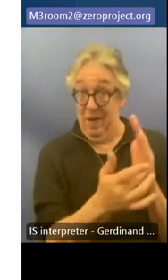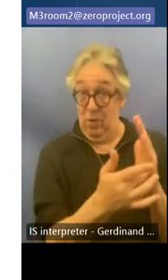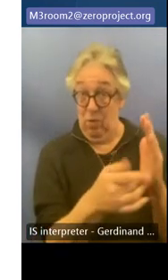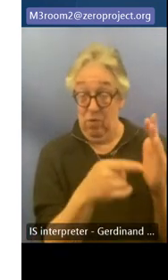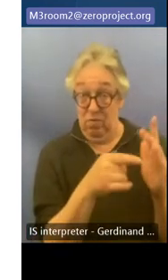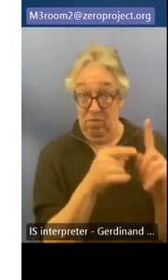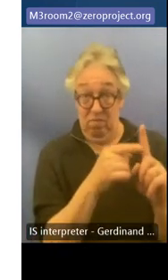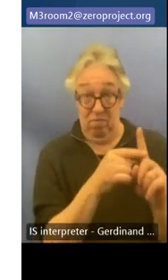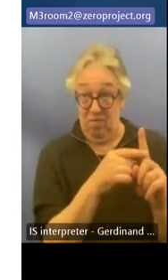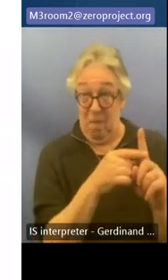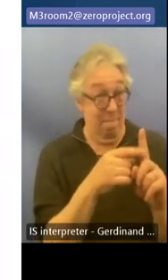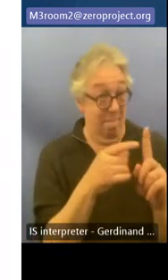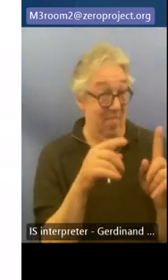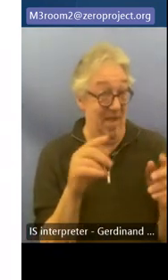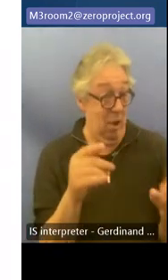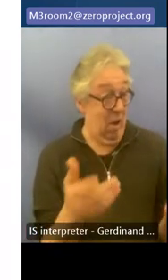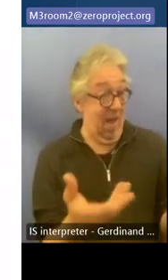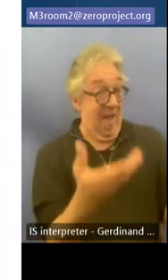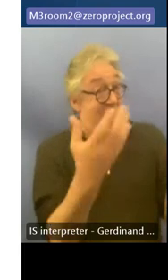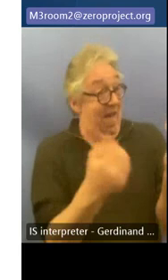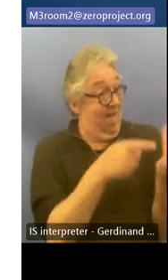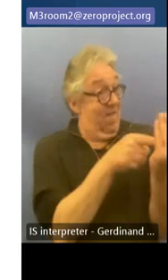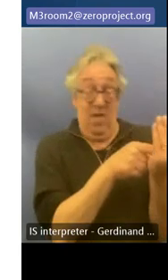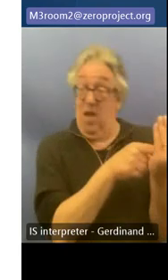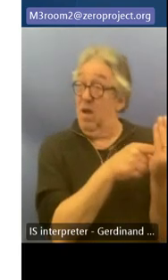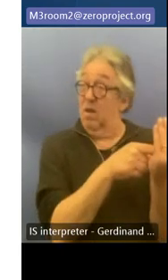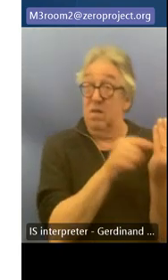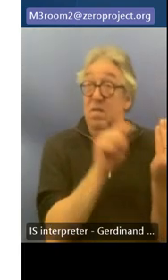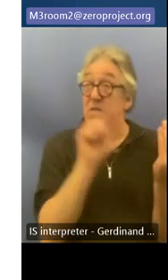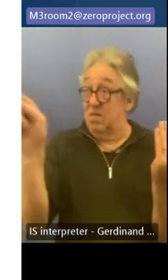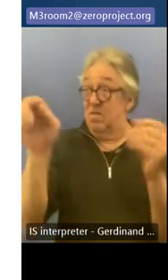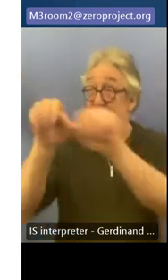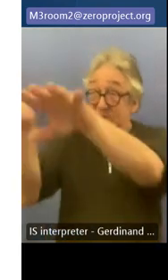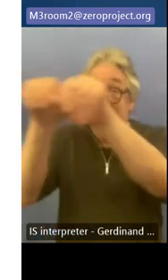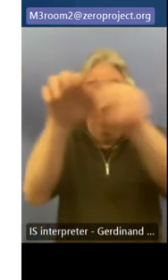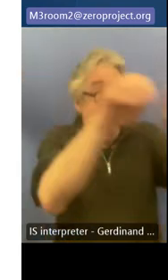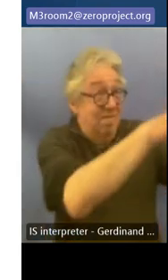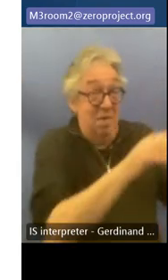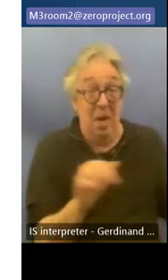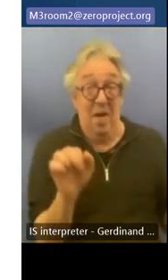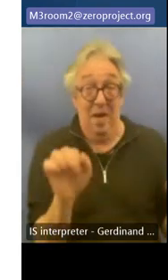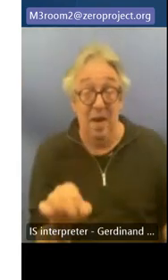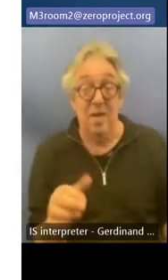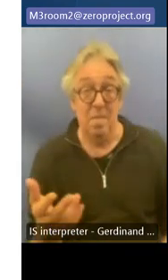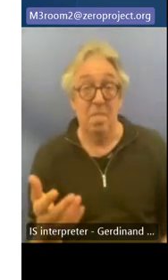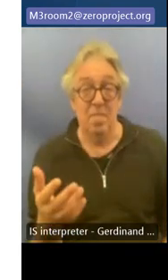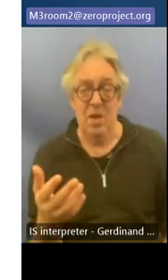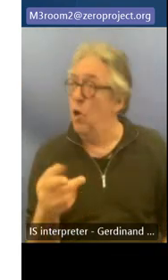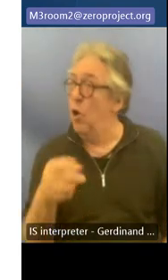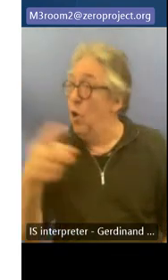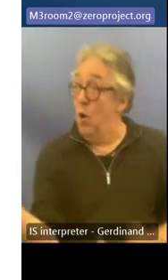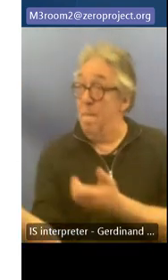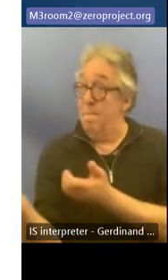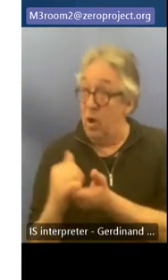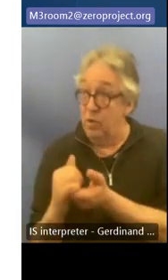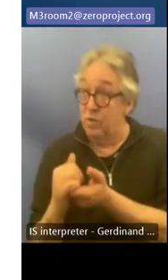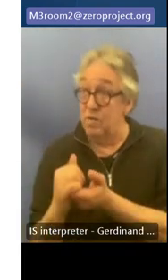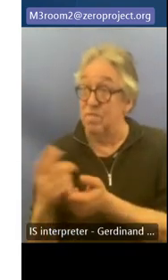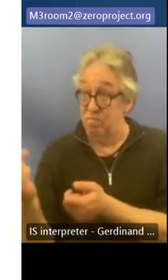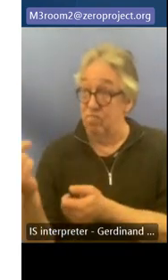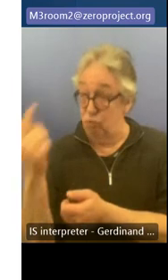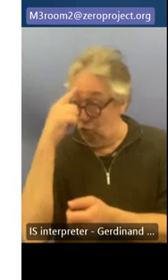by multiple people. So we are really looking for long-term partners who they can also believe in the idea that TAI we are believing in, and